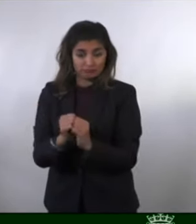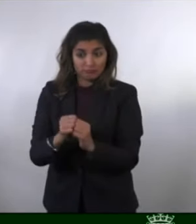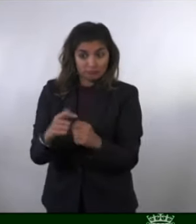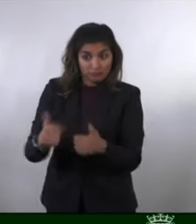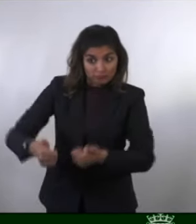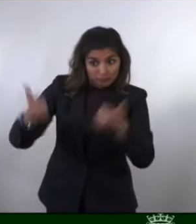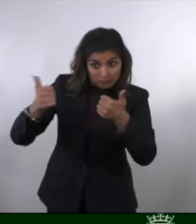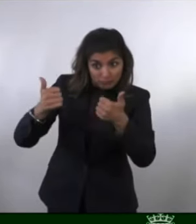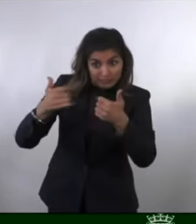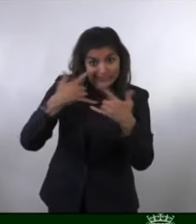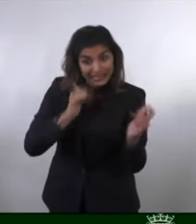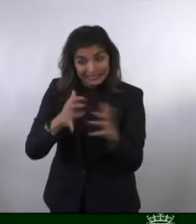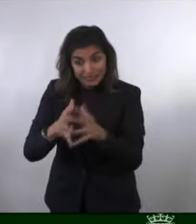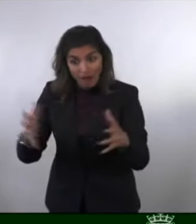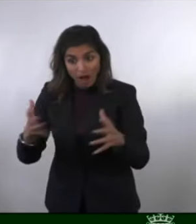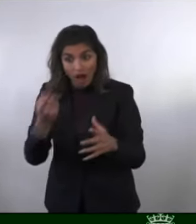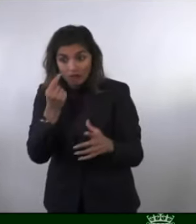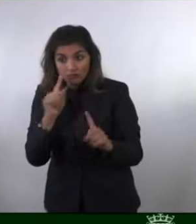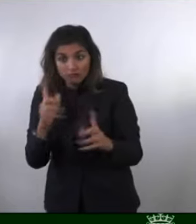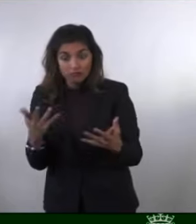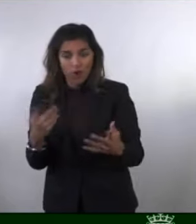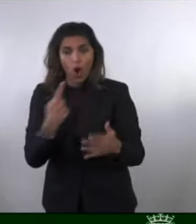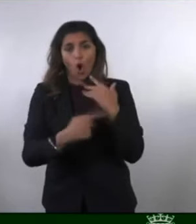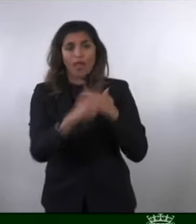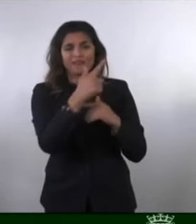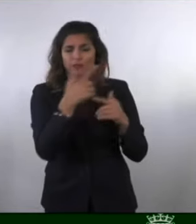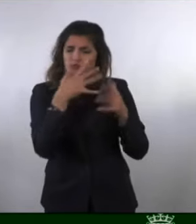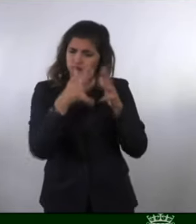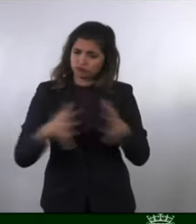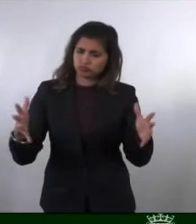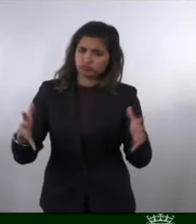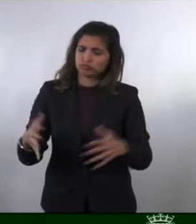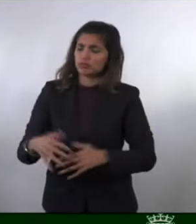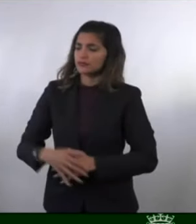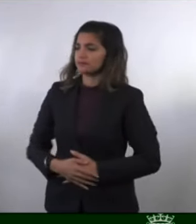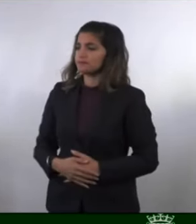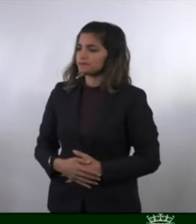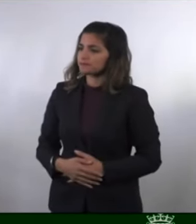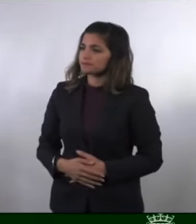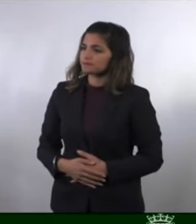more ambitious. Now we go to Dudley, to Marco Longhi.